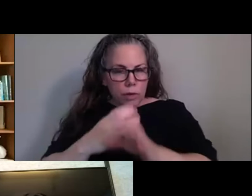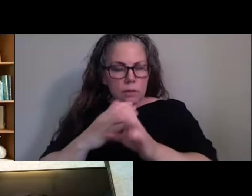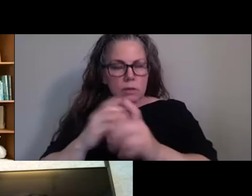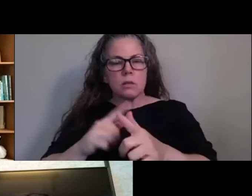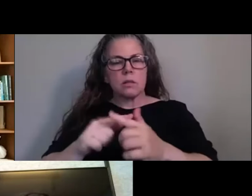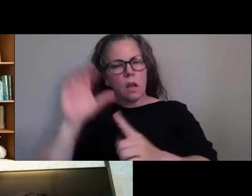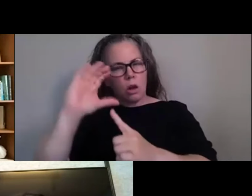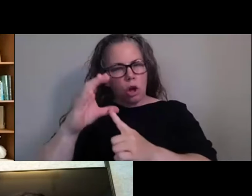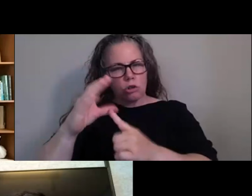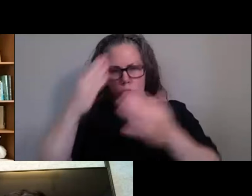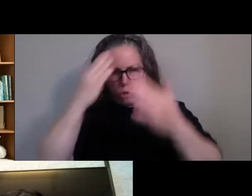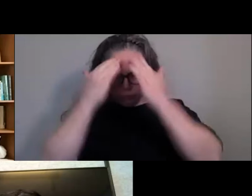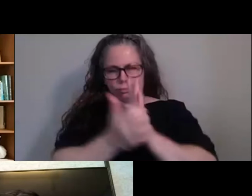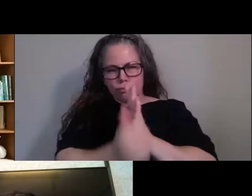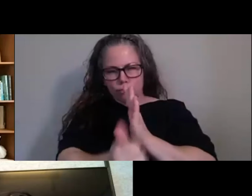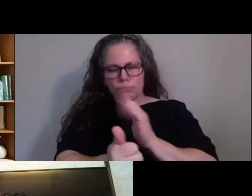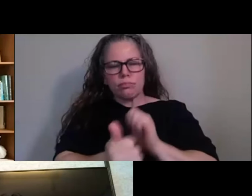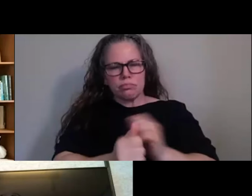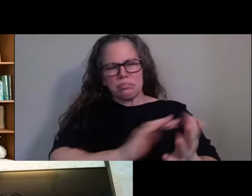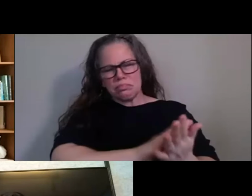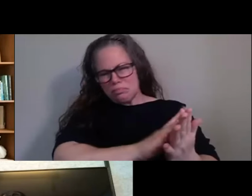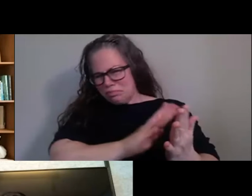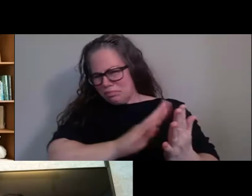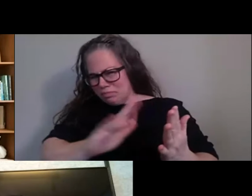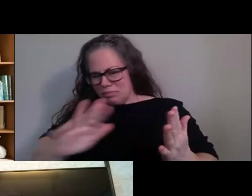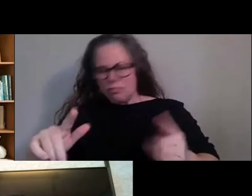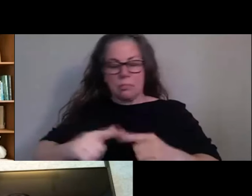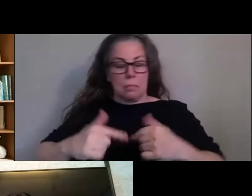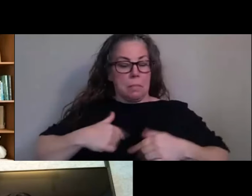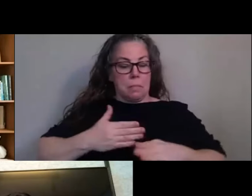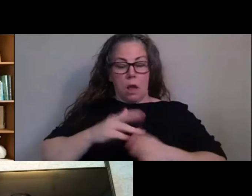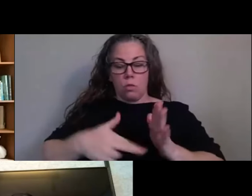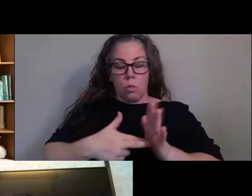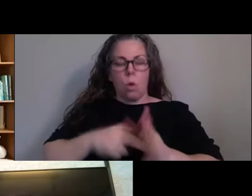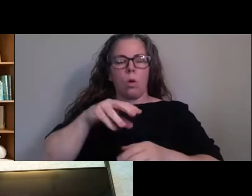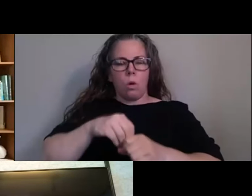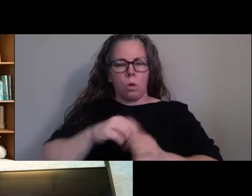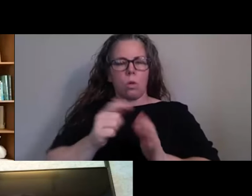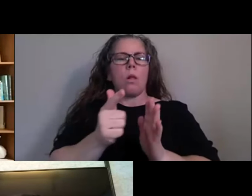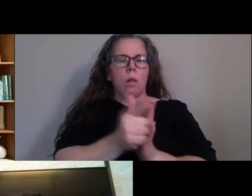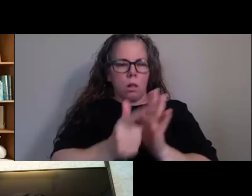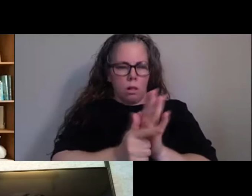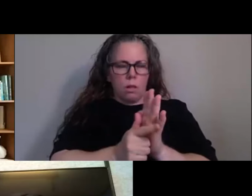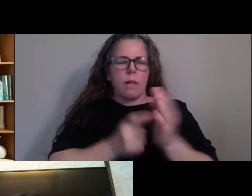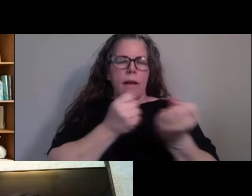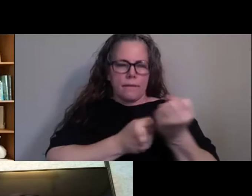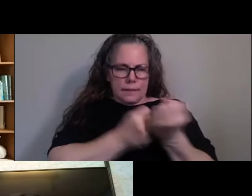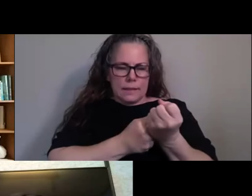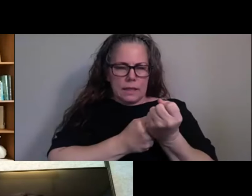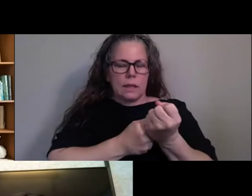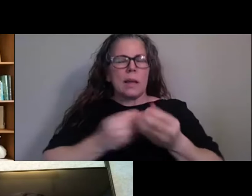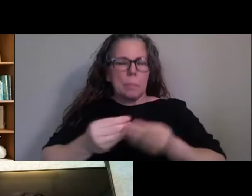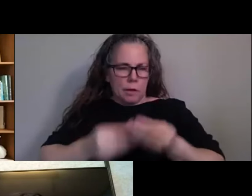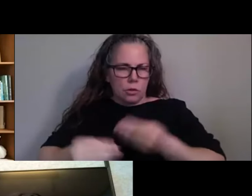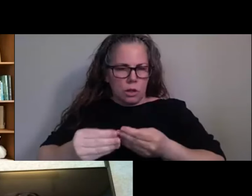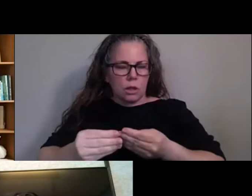specific programs, and more. In my role, I focus on legislative, budget, and systems advocacy, which involves working